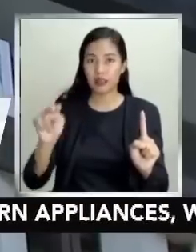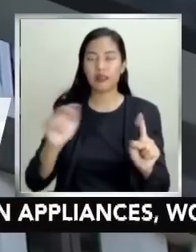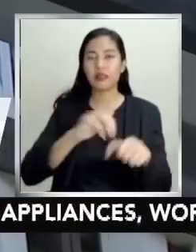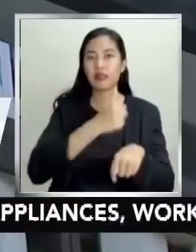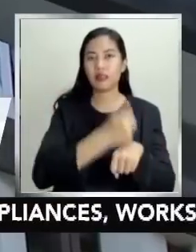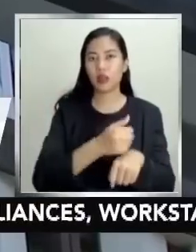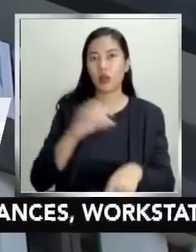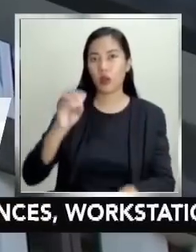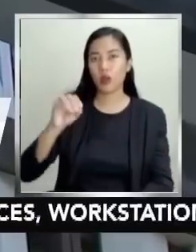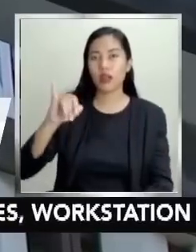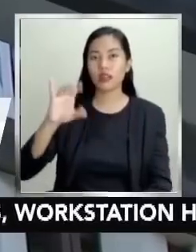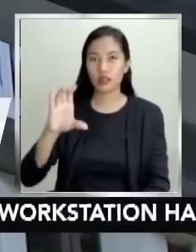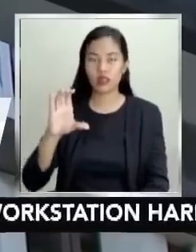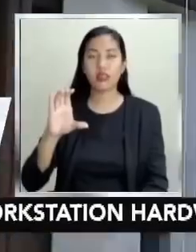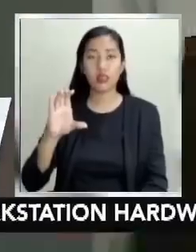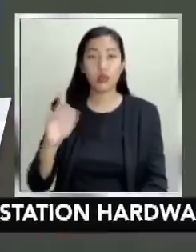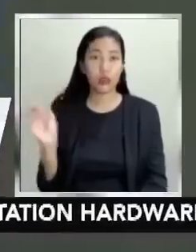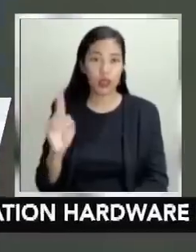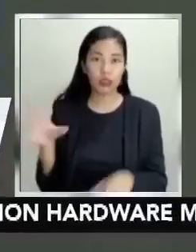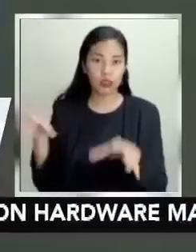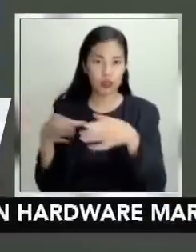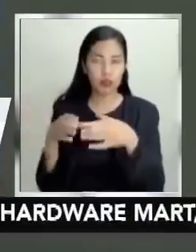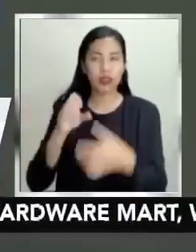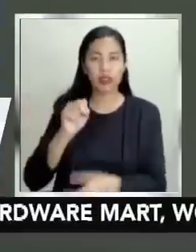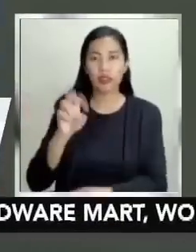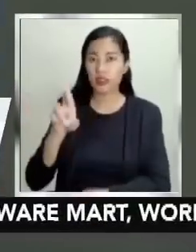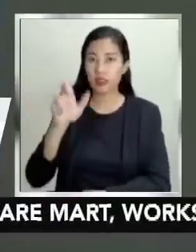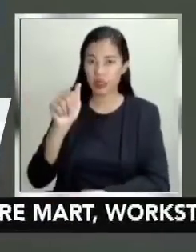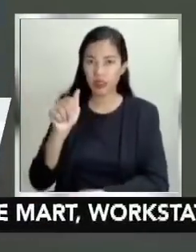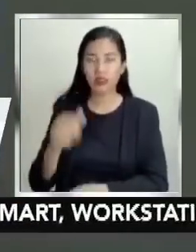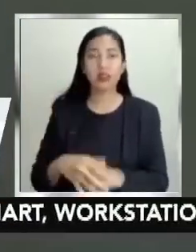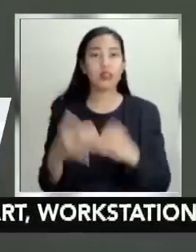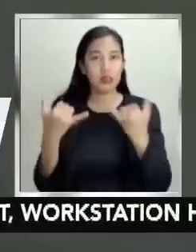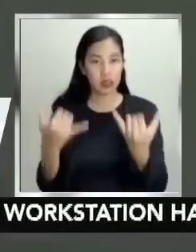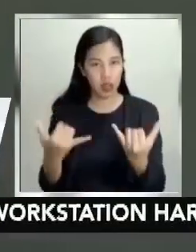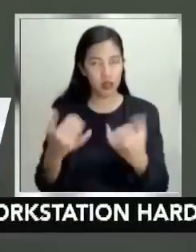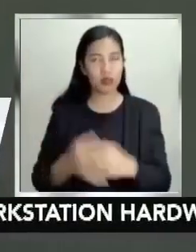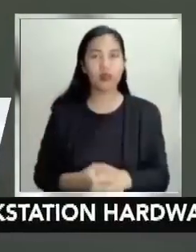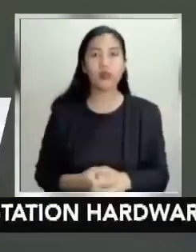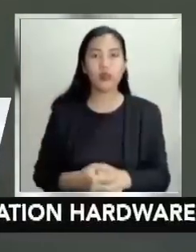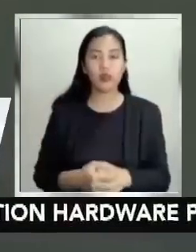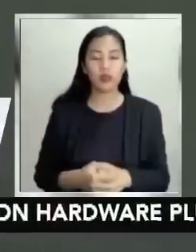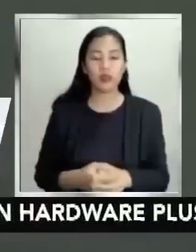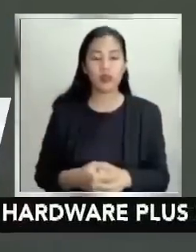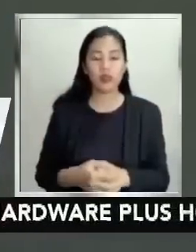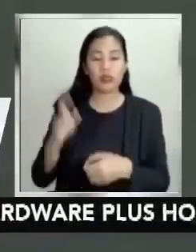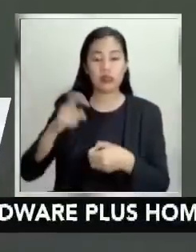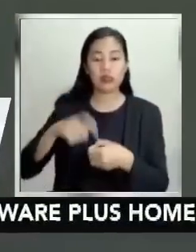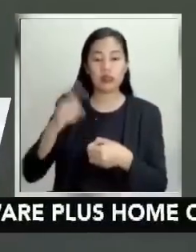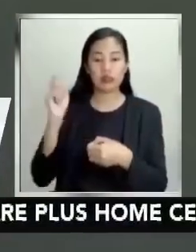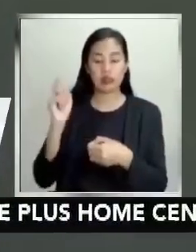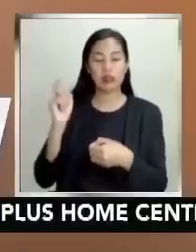Regulatory Administration o SRA. Ngayong epektibo na ang pagbibitiw ni David John Tadeus Alba bilang administrador.